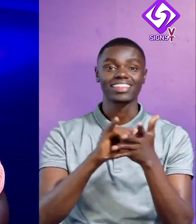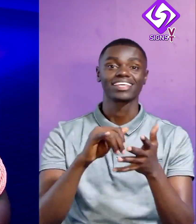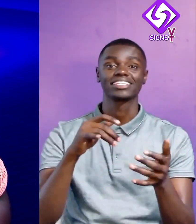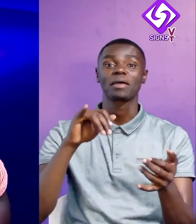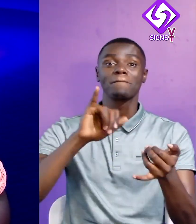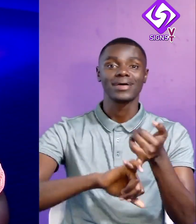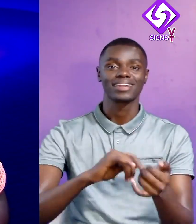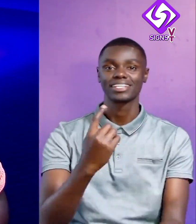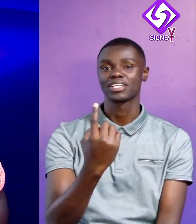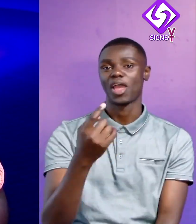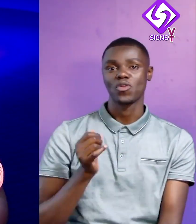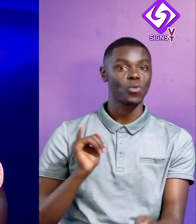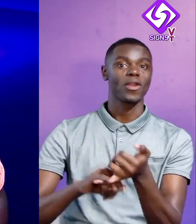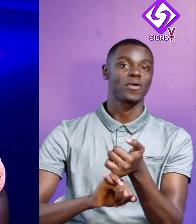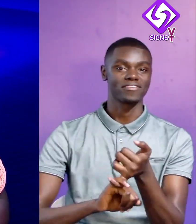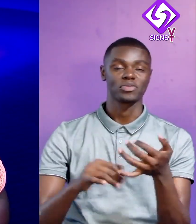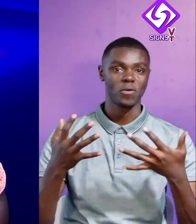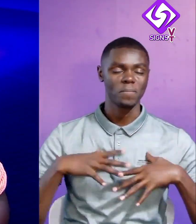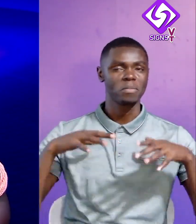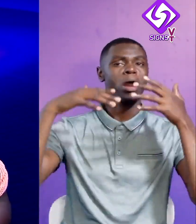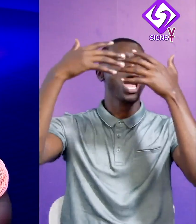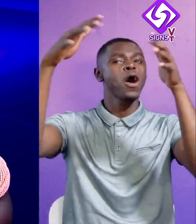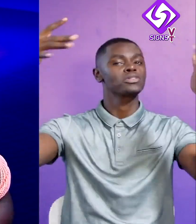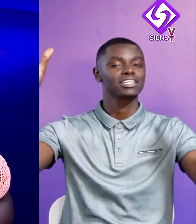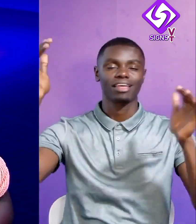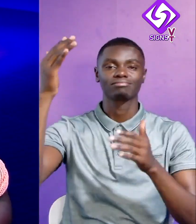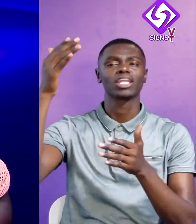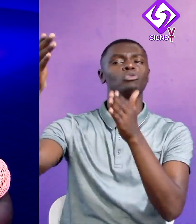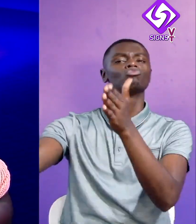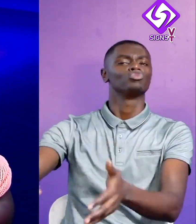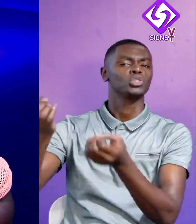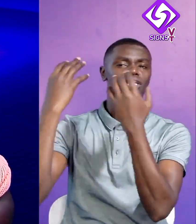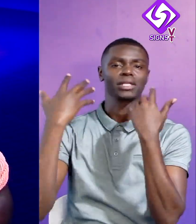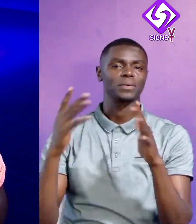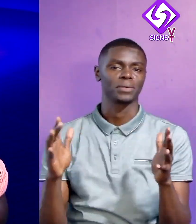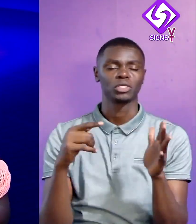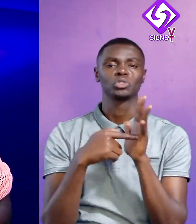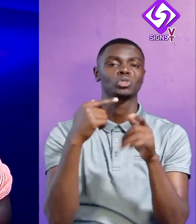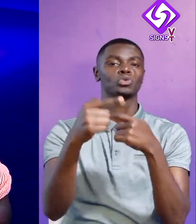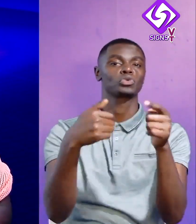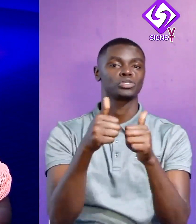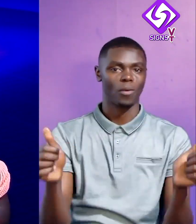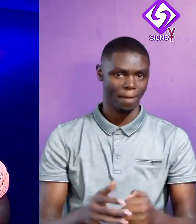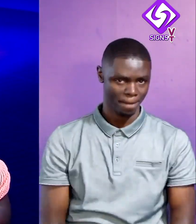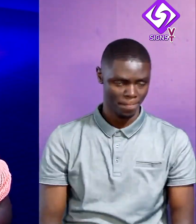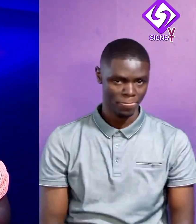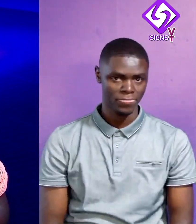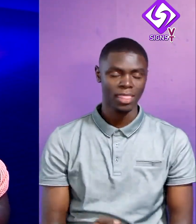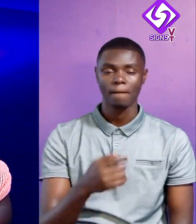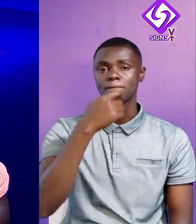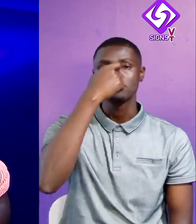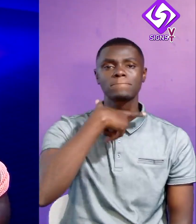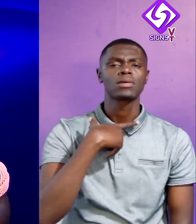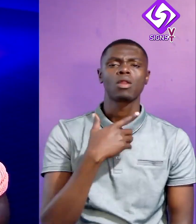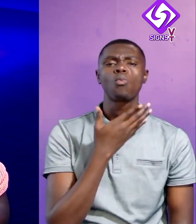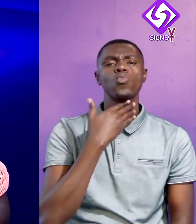wife. So people outside there, najua mmejua Richard vizuri, tunaendelea na show vizuri. And Richard, we would